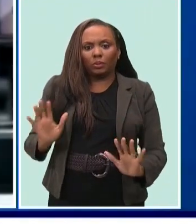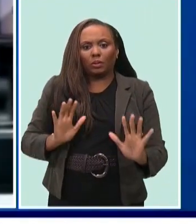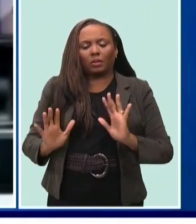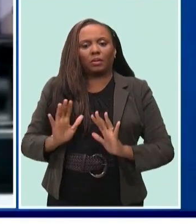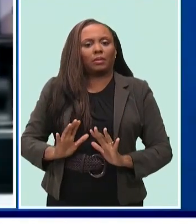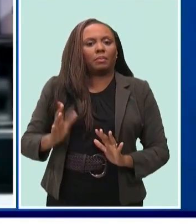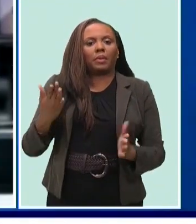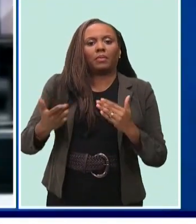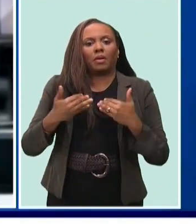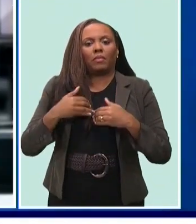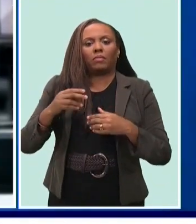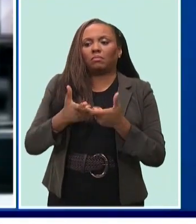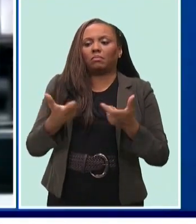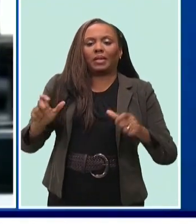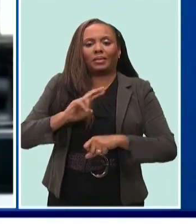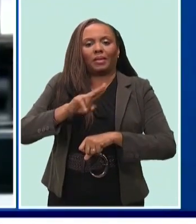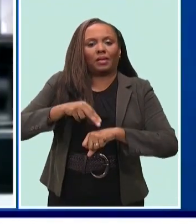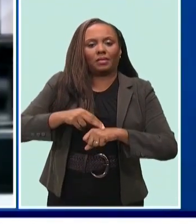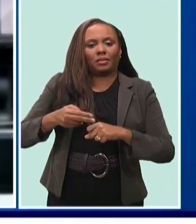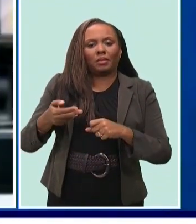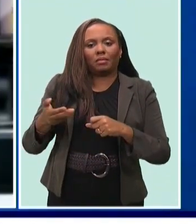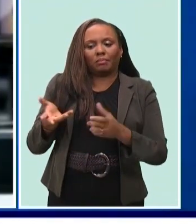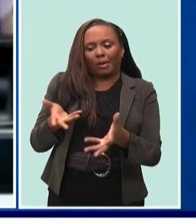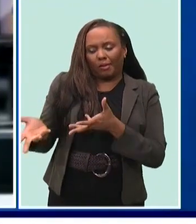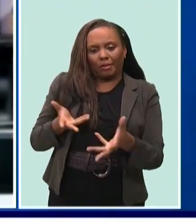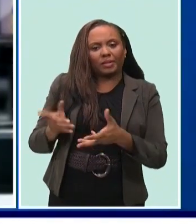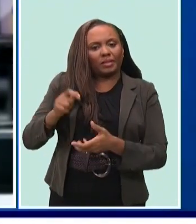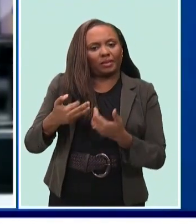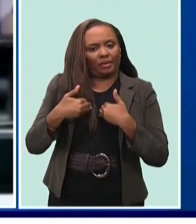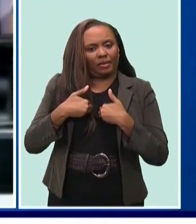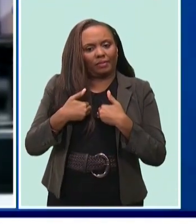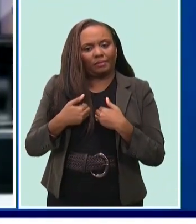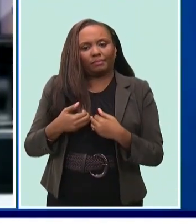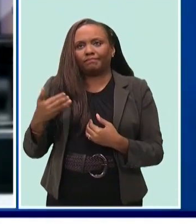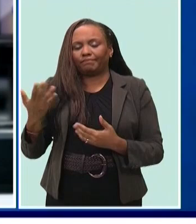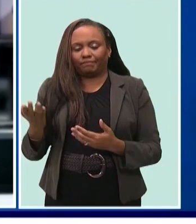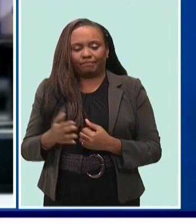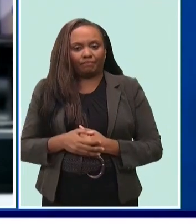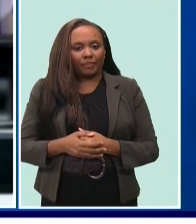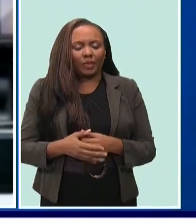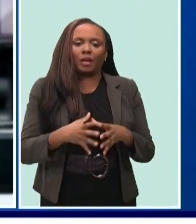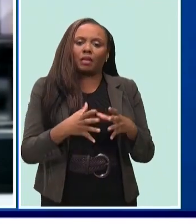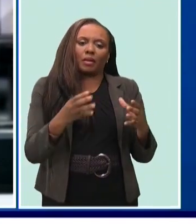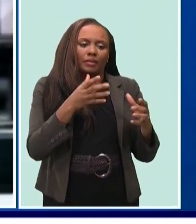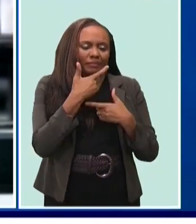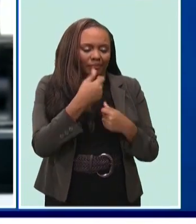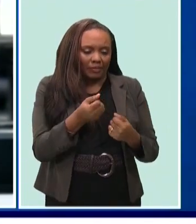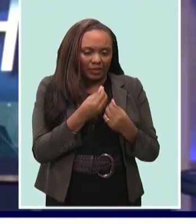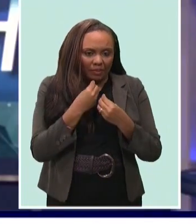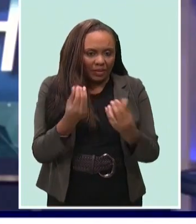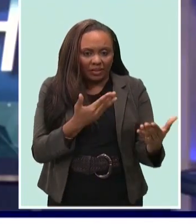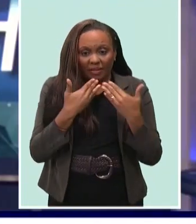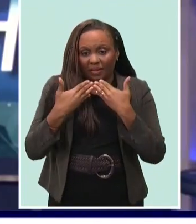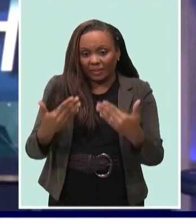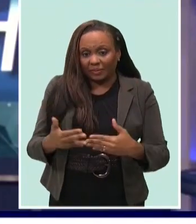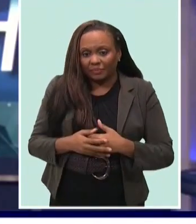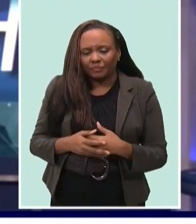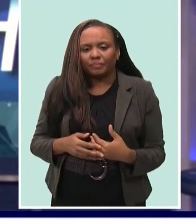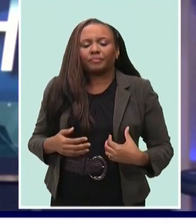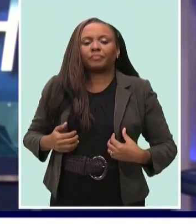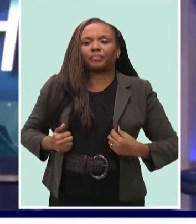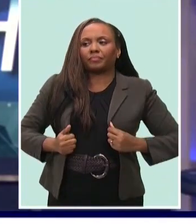a national conversation that I believe must be had. Back to you. A lot of interesting information there, Shane. Thanks so much. Well,